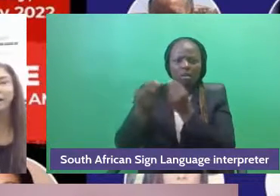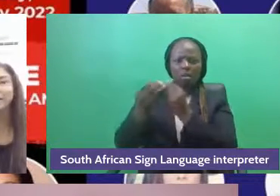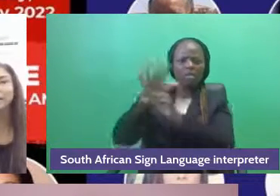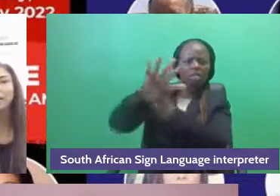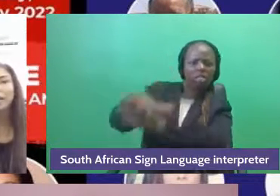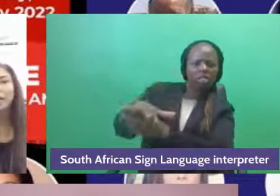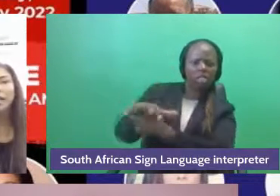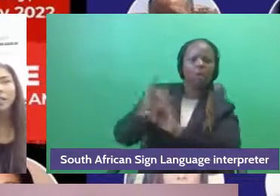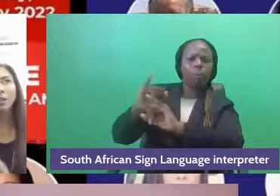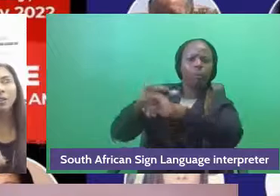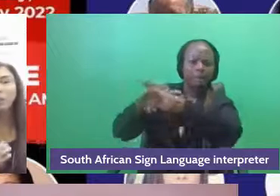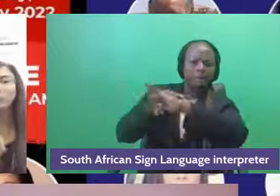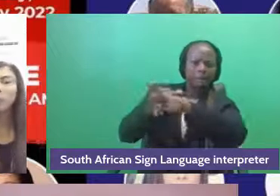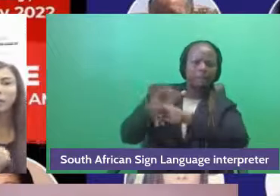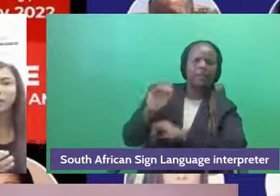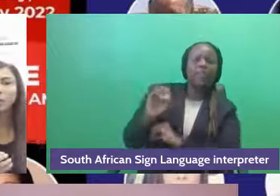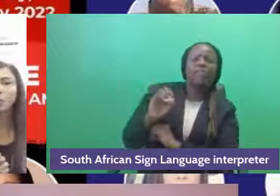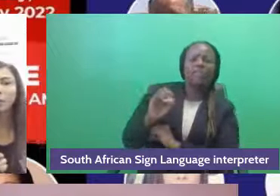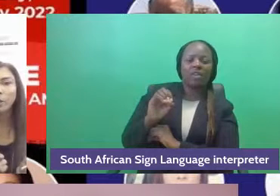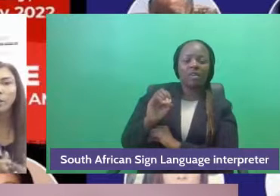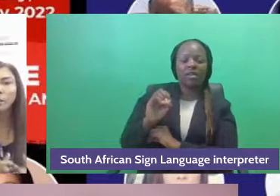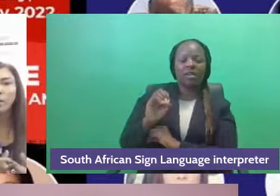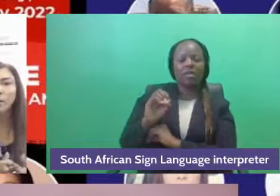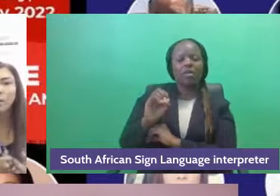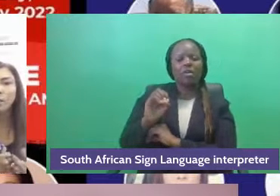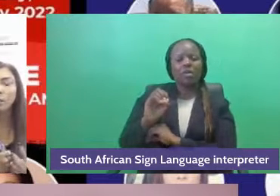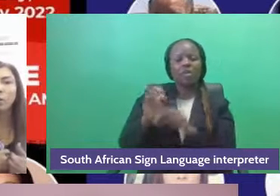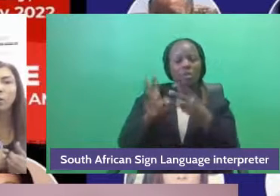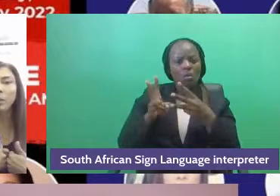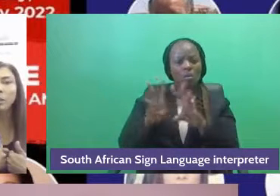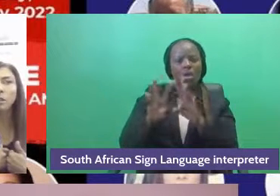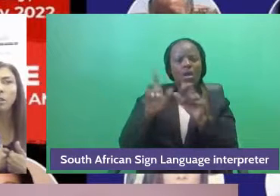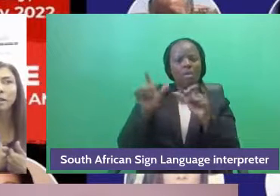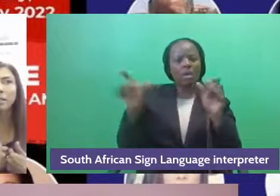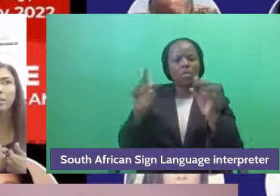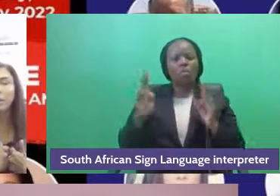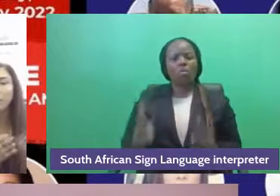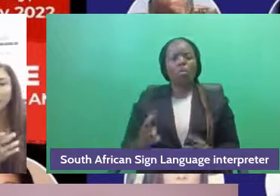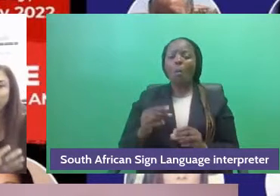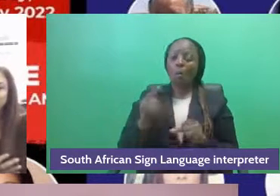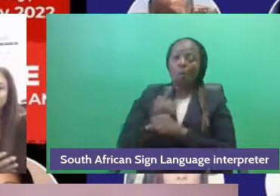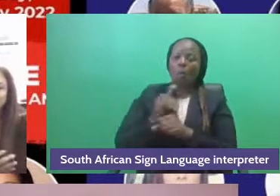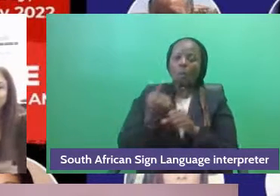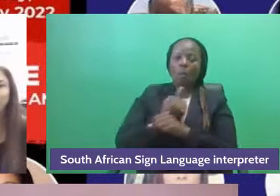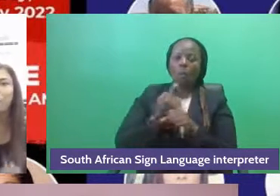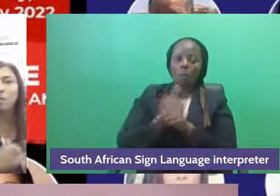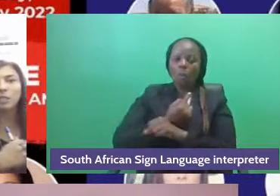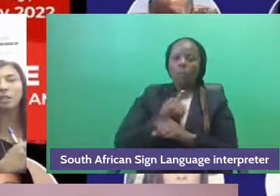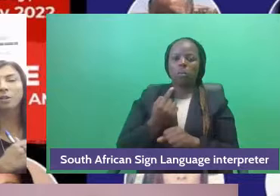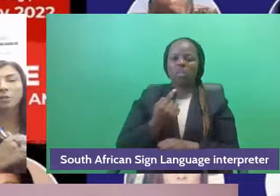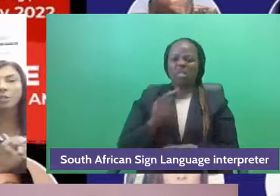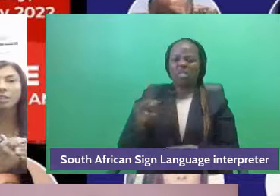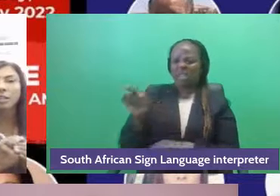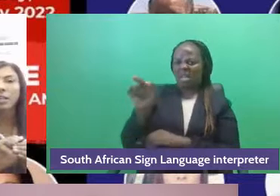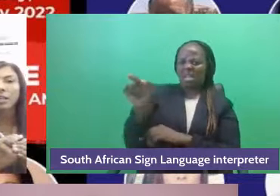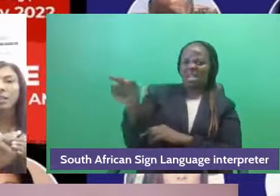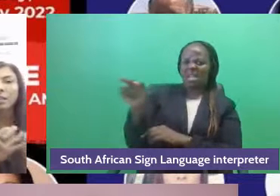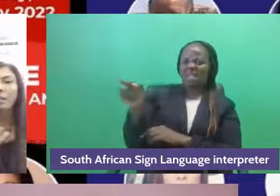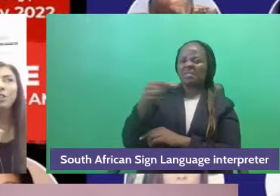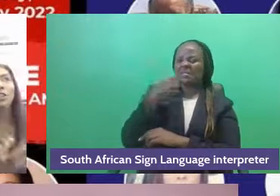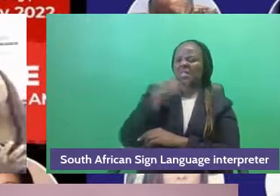discrimination. And I think the way we wire just by human nature is we always look at the us and the them. We always look at all